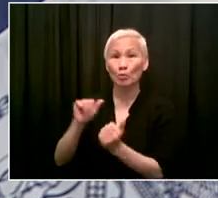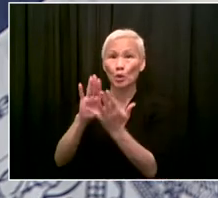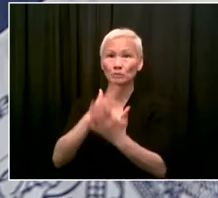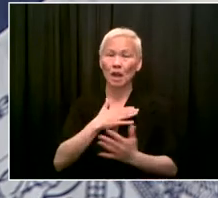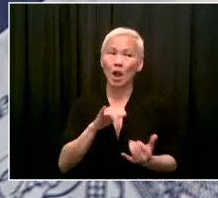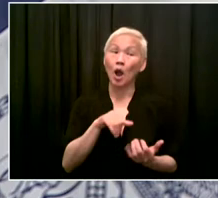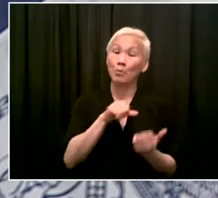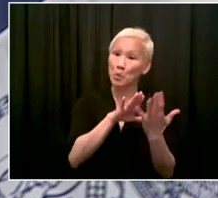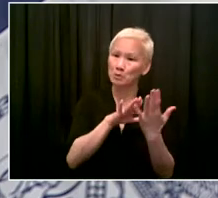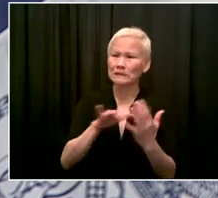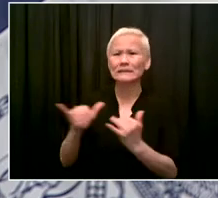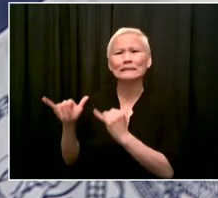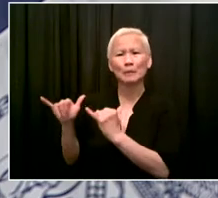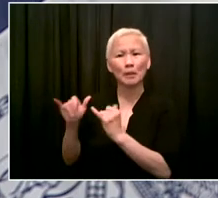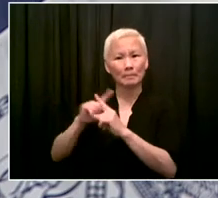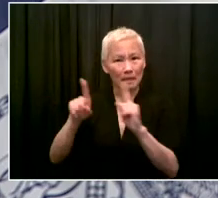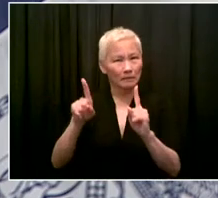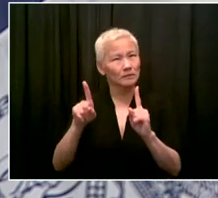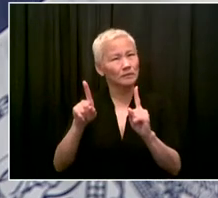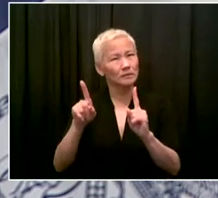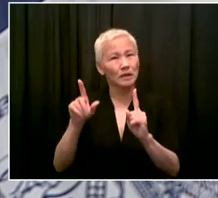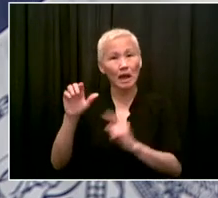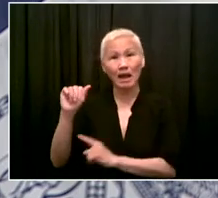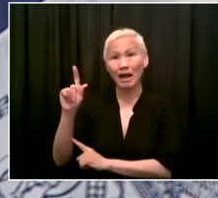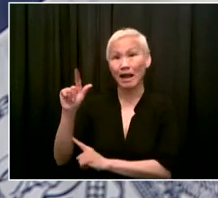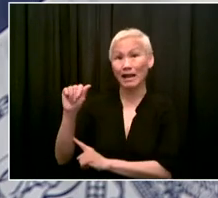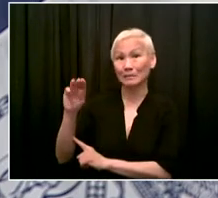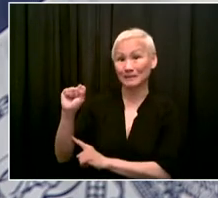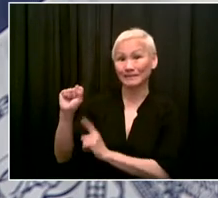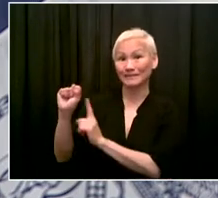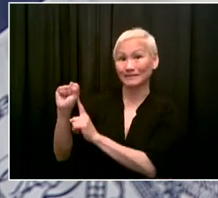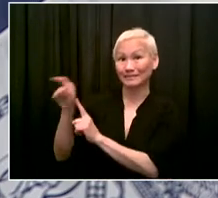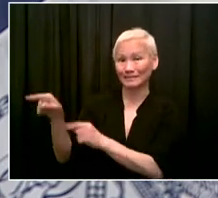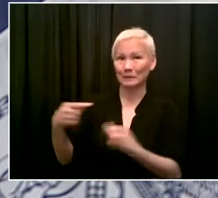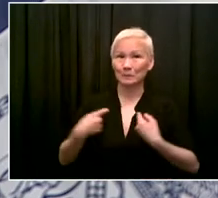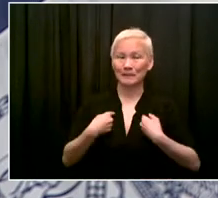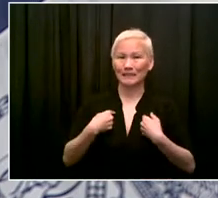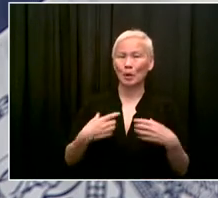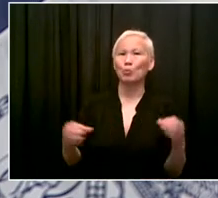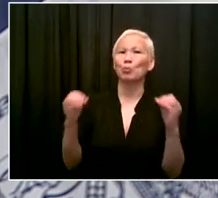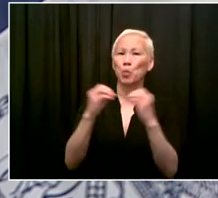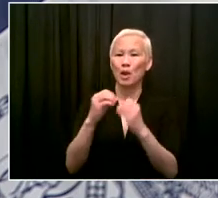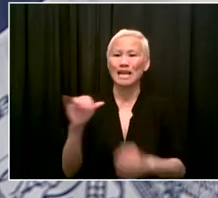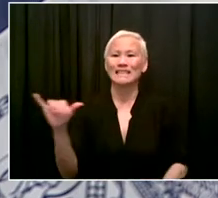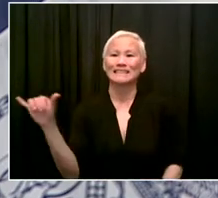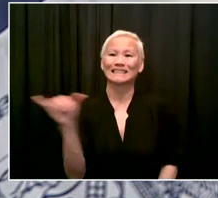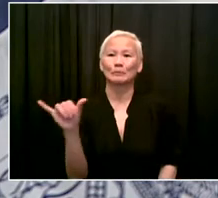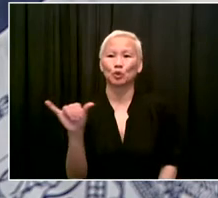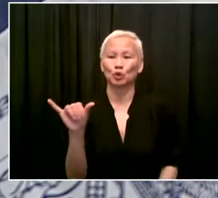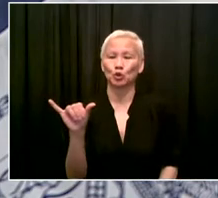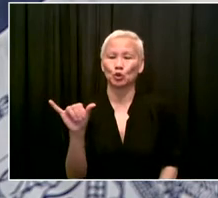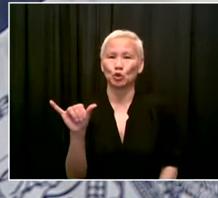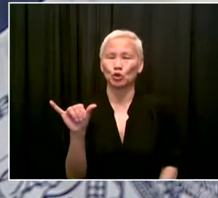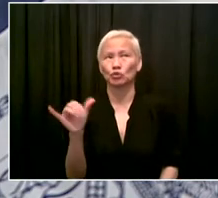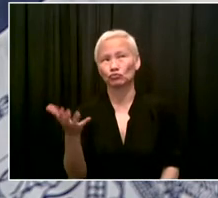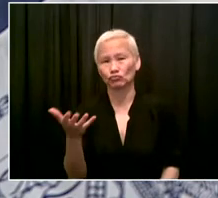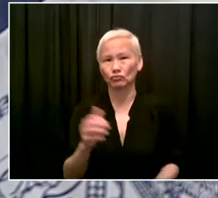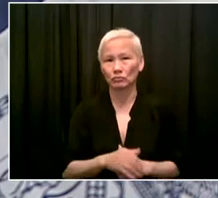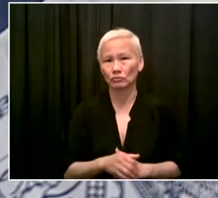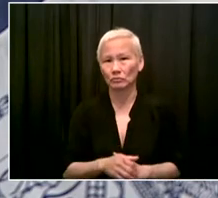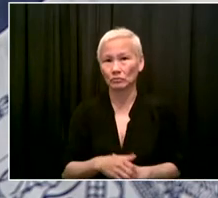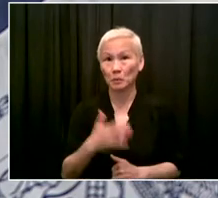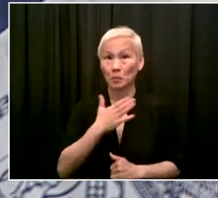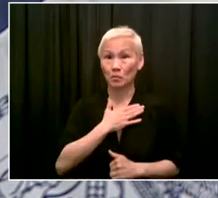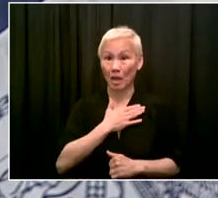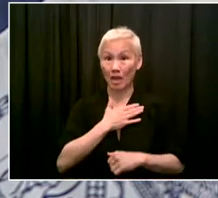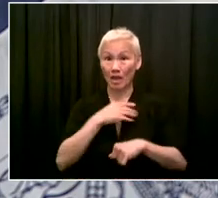did. I end up with 41% in the 2013 primary. We kind of flipped the script of